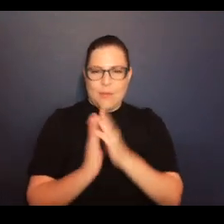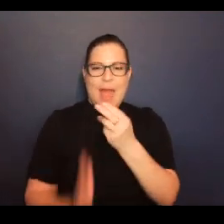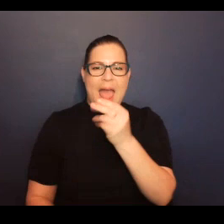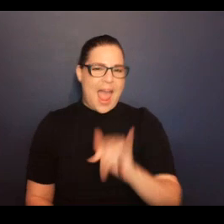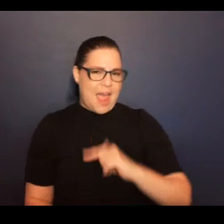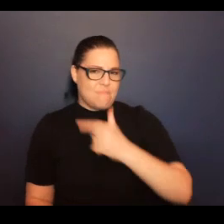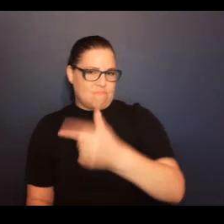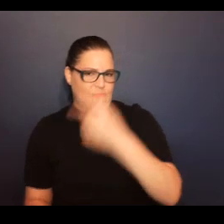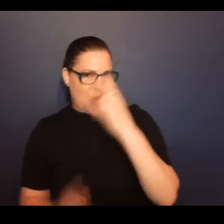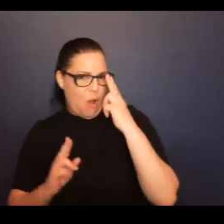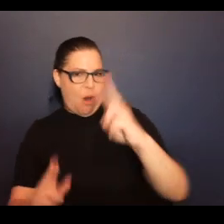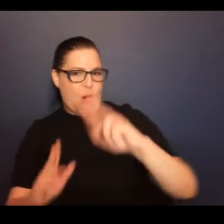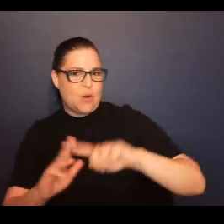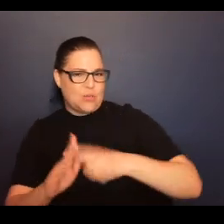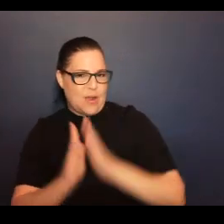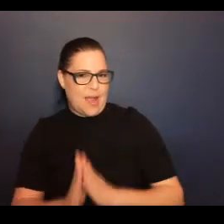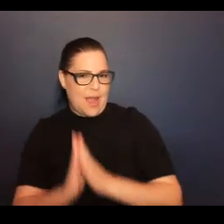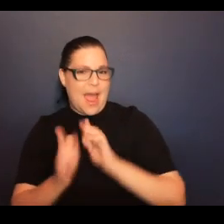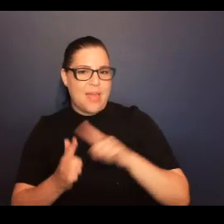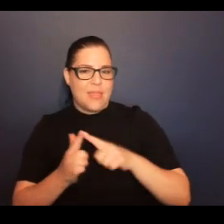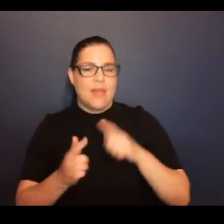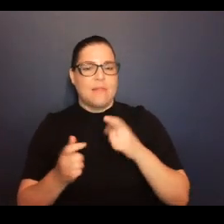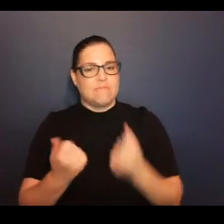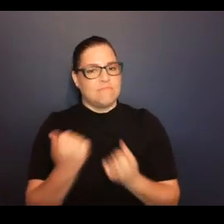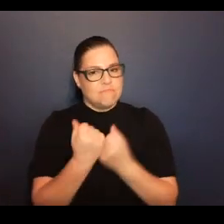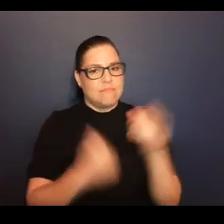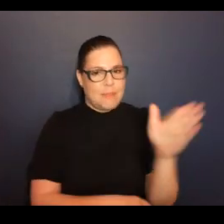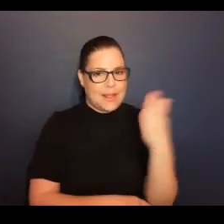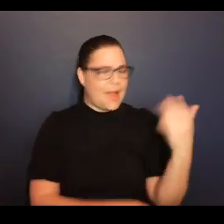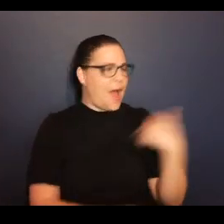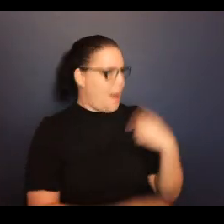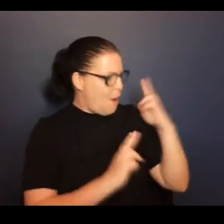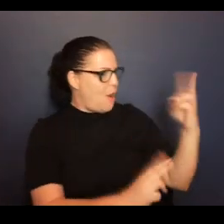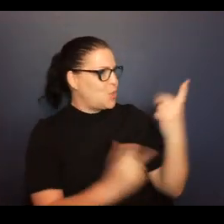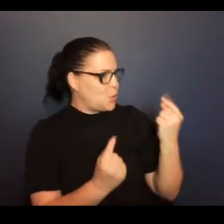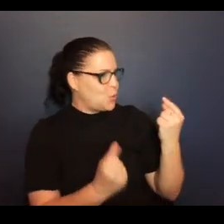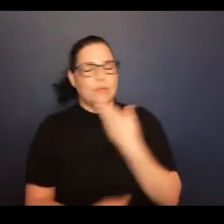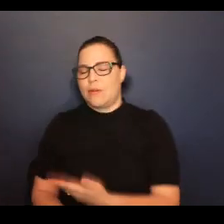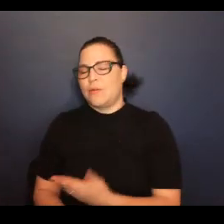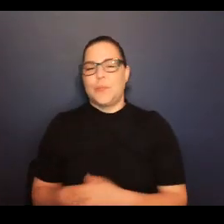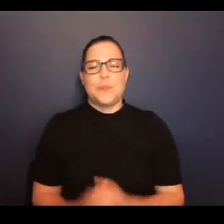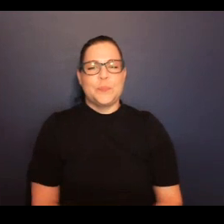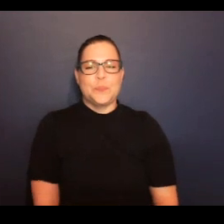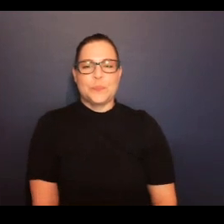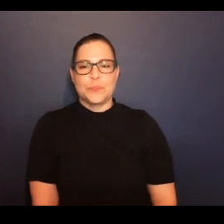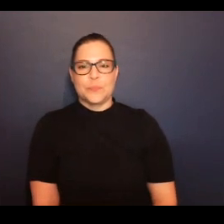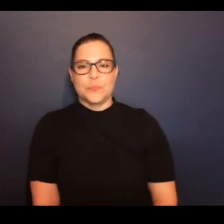honor of leading us in an invocation followed by the Pledge of Allegiance? I would be honored. Thank you.